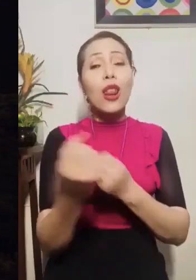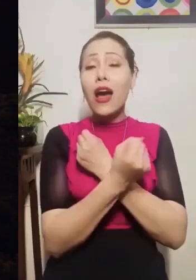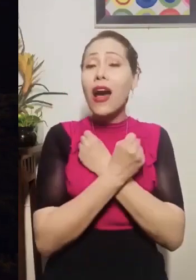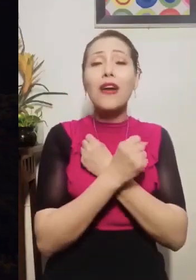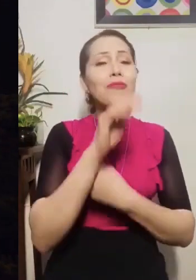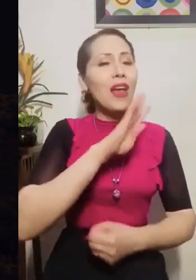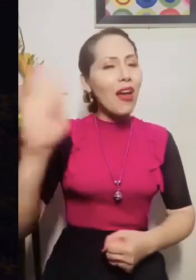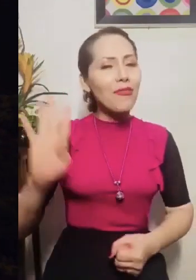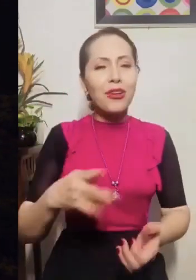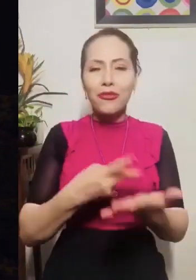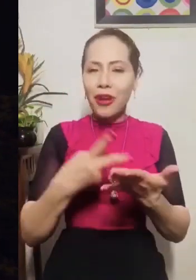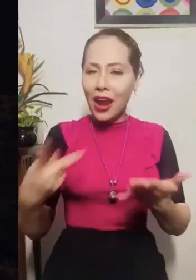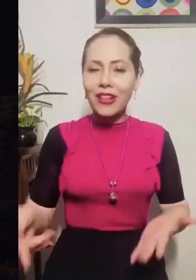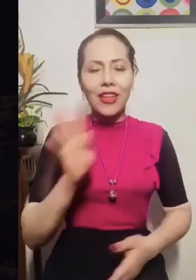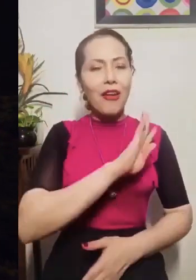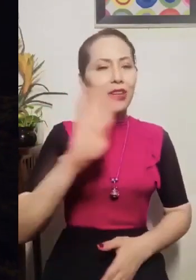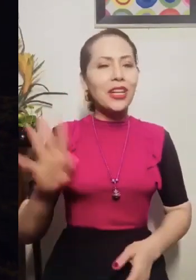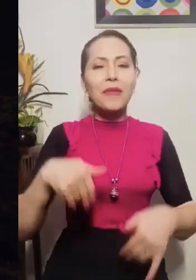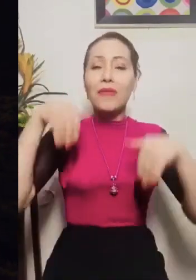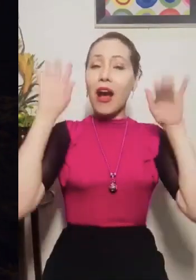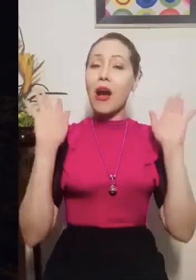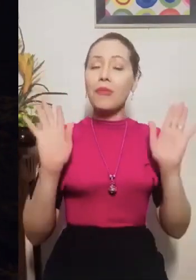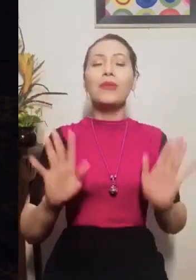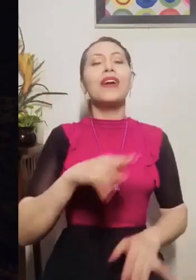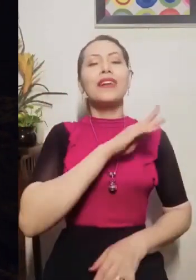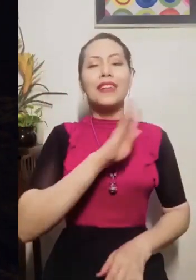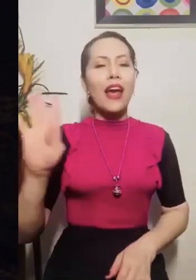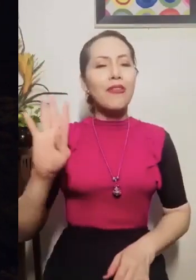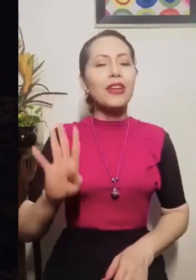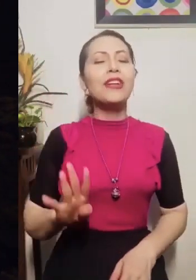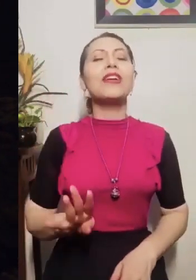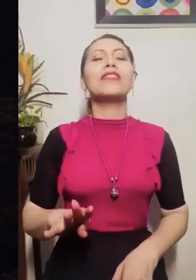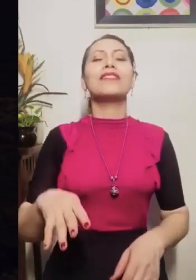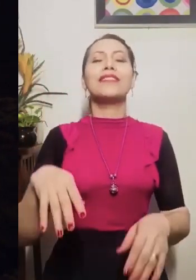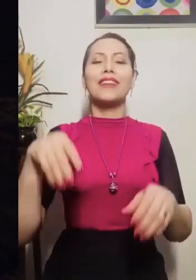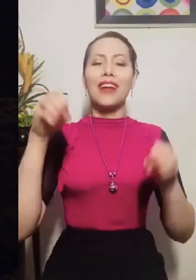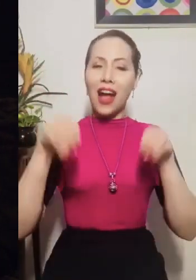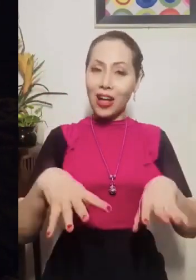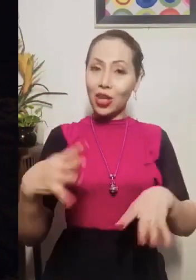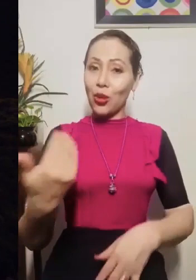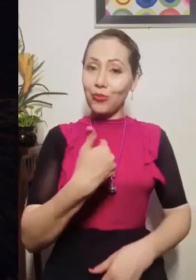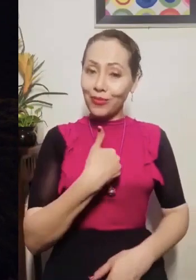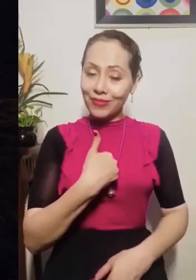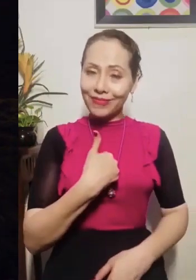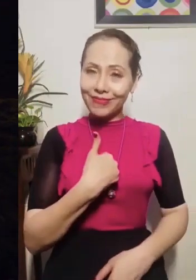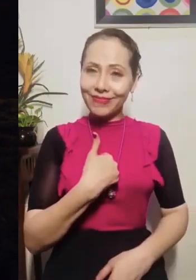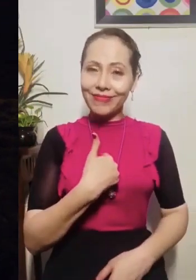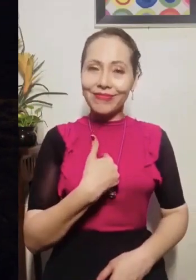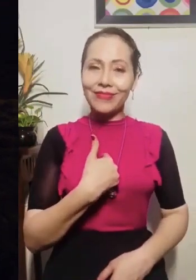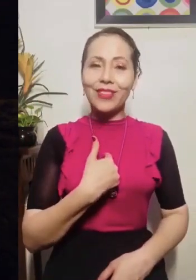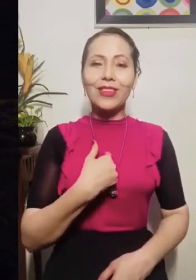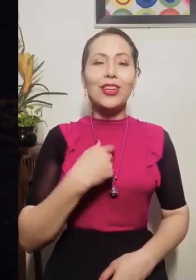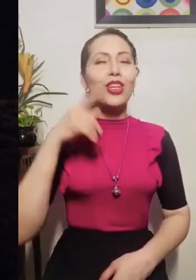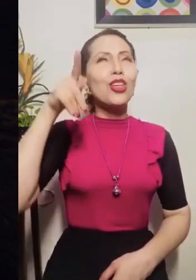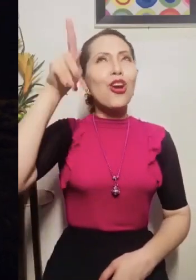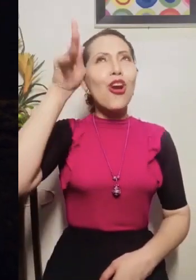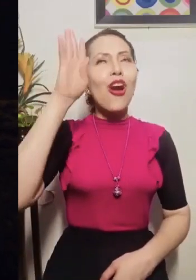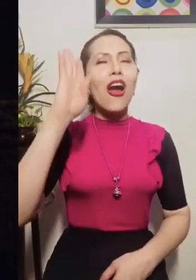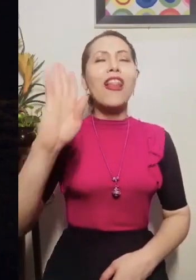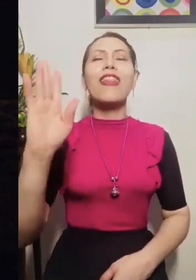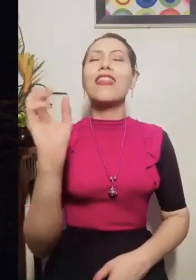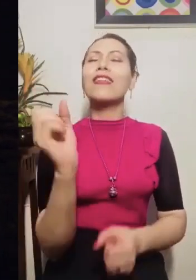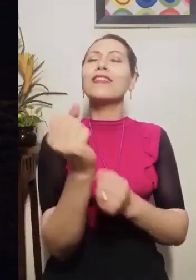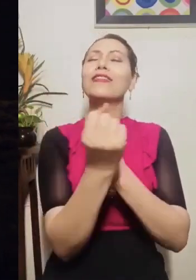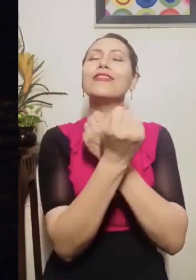never fails, it never gives up, it never runs out of me. Your love.